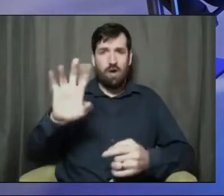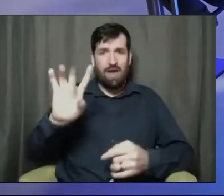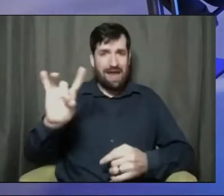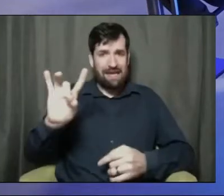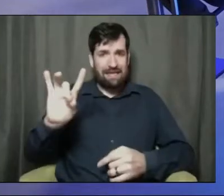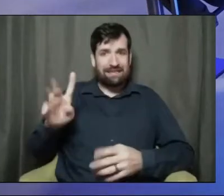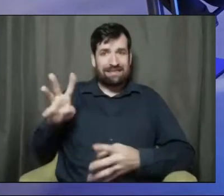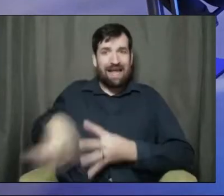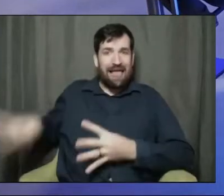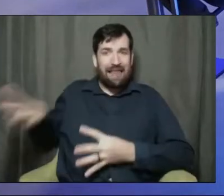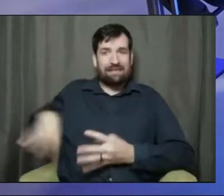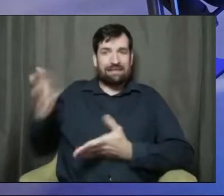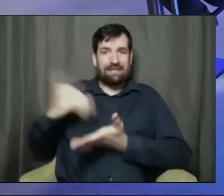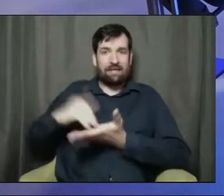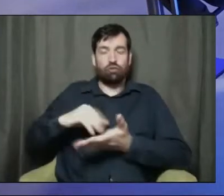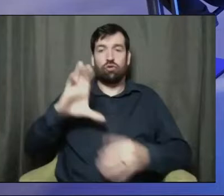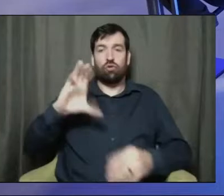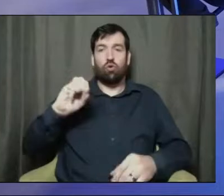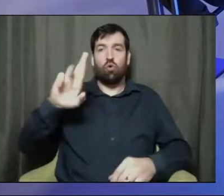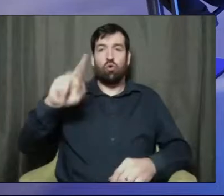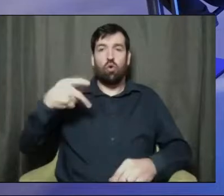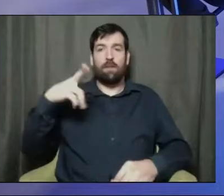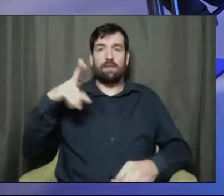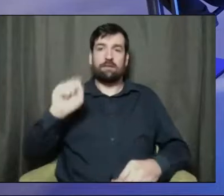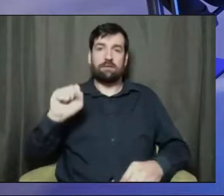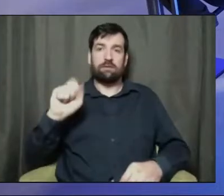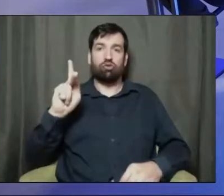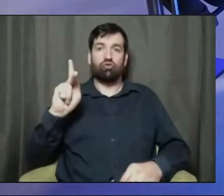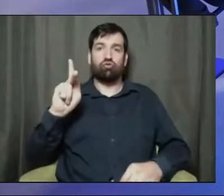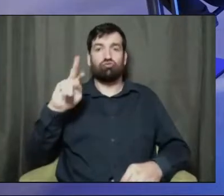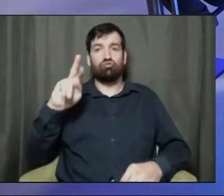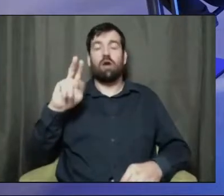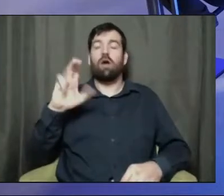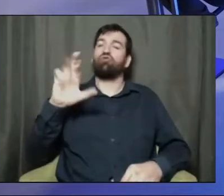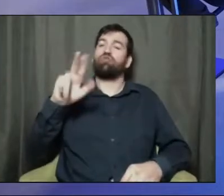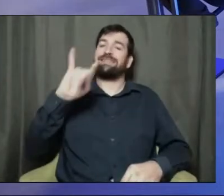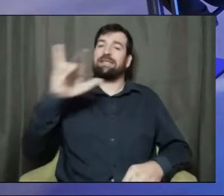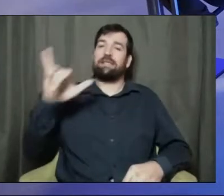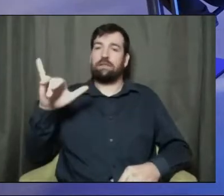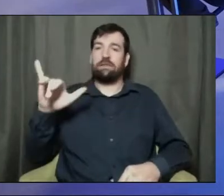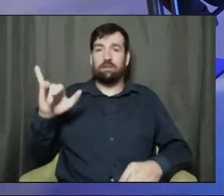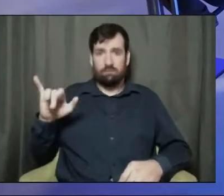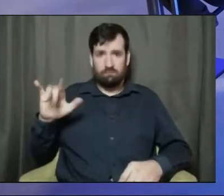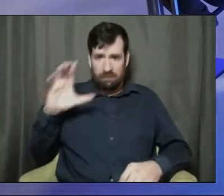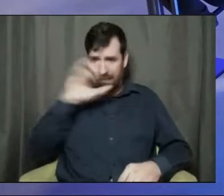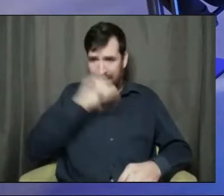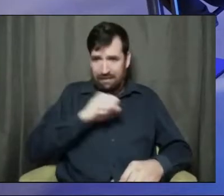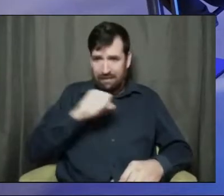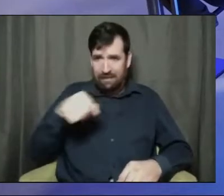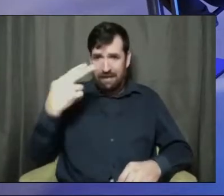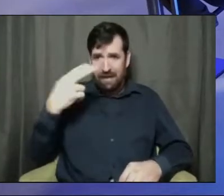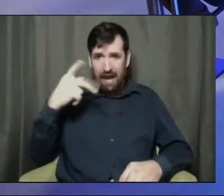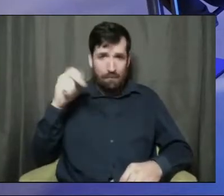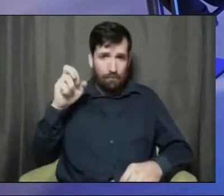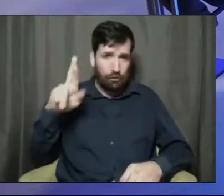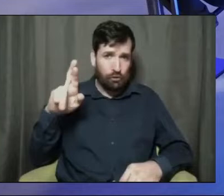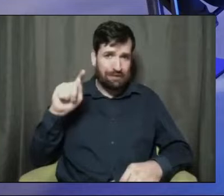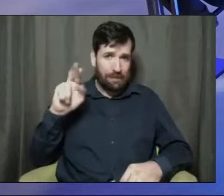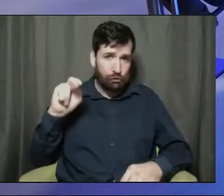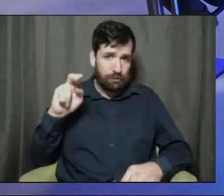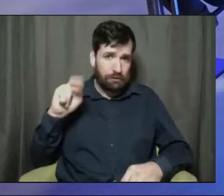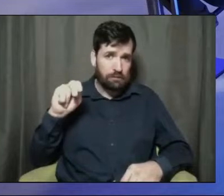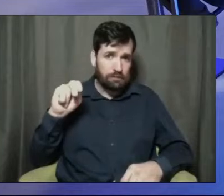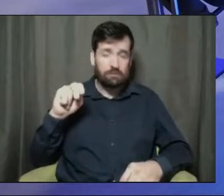Christi, which is actually smaller than the KC area. I'm guessing that hypertension and diabetes cause a lot of kidney problems. Are there measures that we can